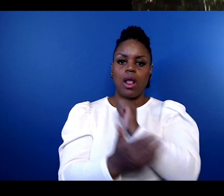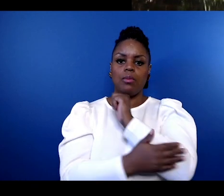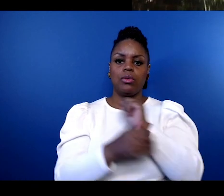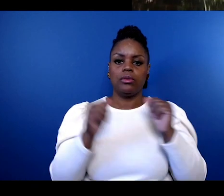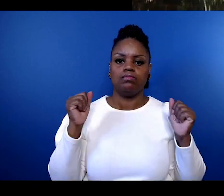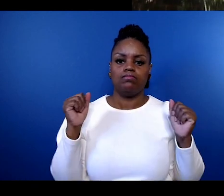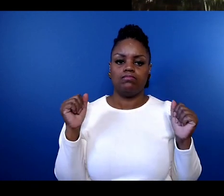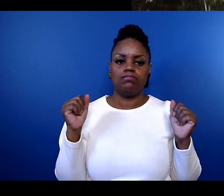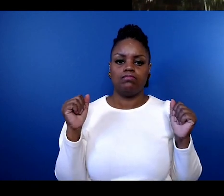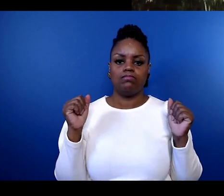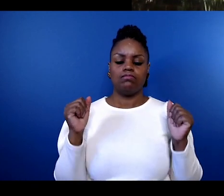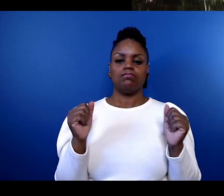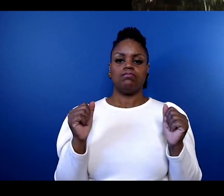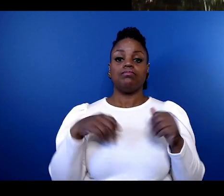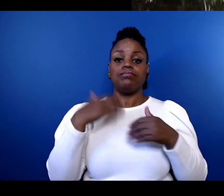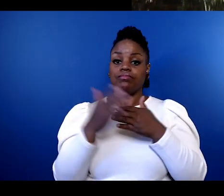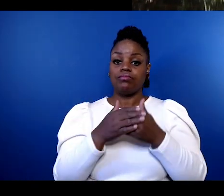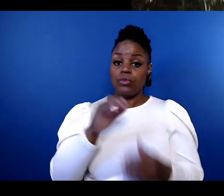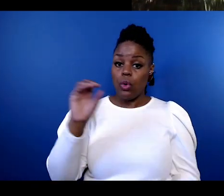Next is down dog.